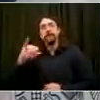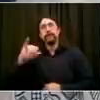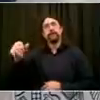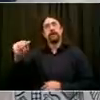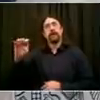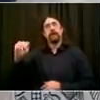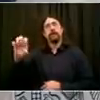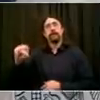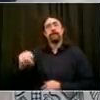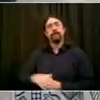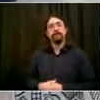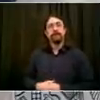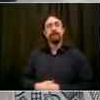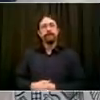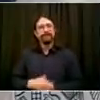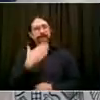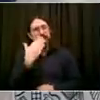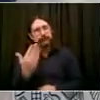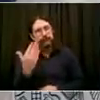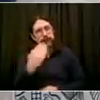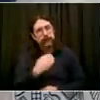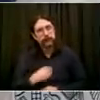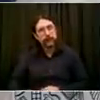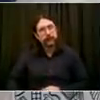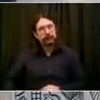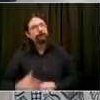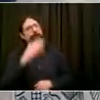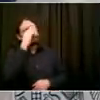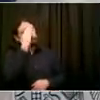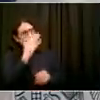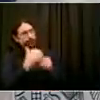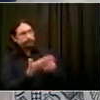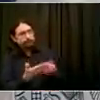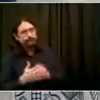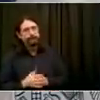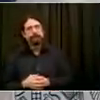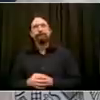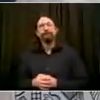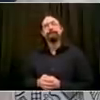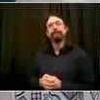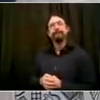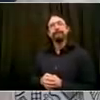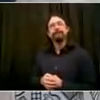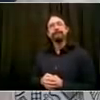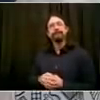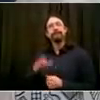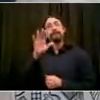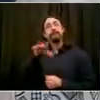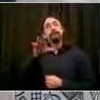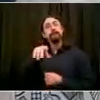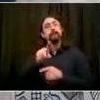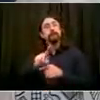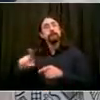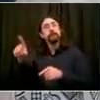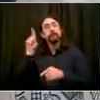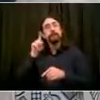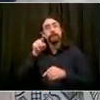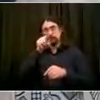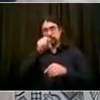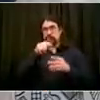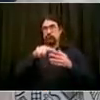week, you let parents know that they should prepare for schools to close, and eventually, obviously, they did. Now you're saying restaurant and gym